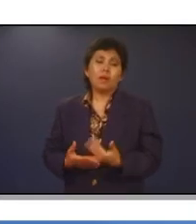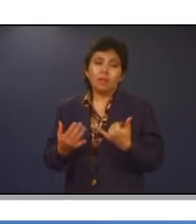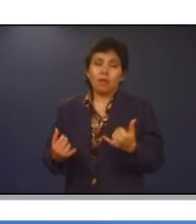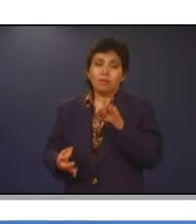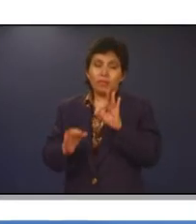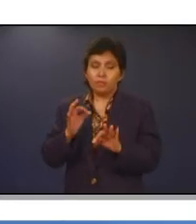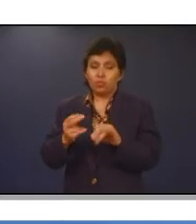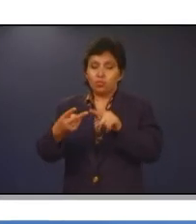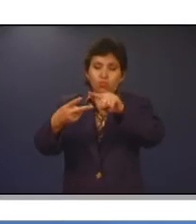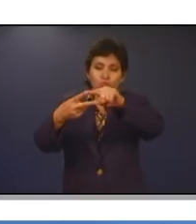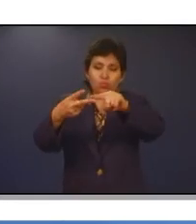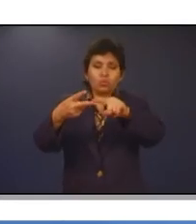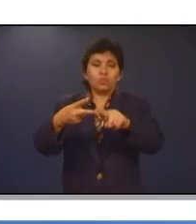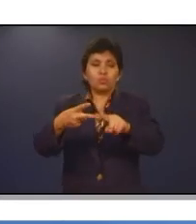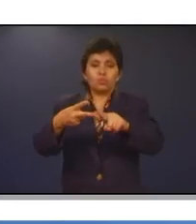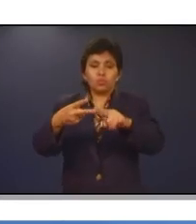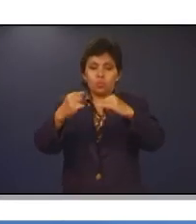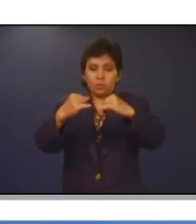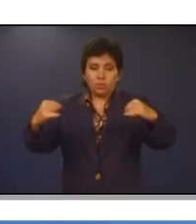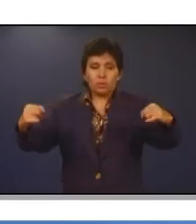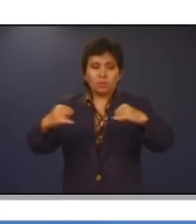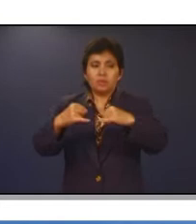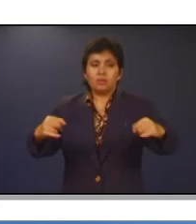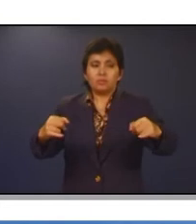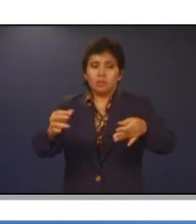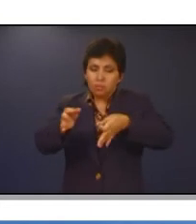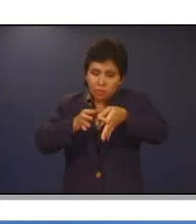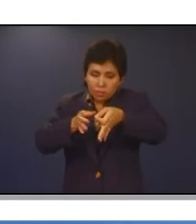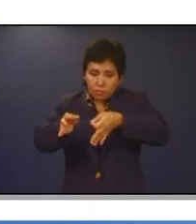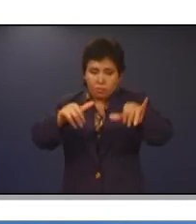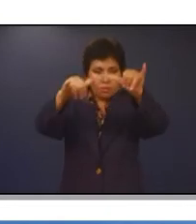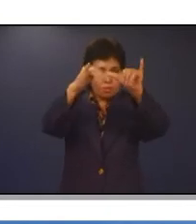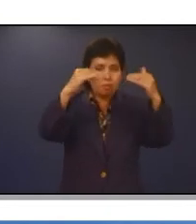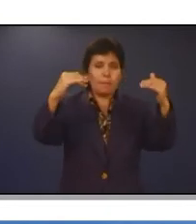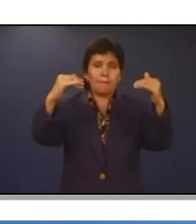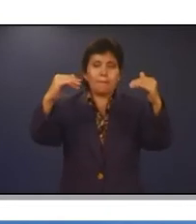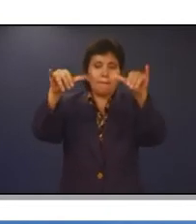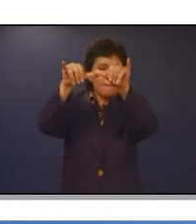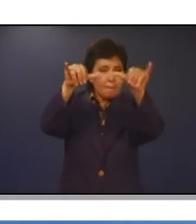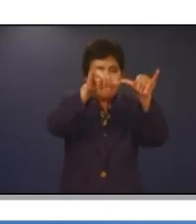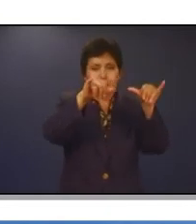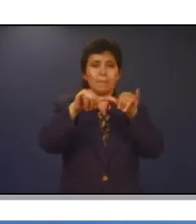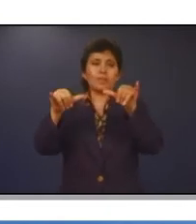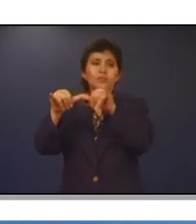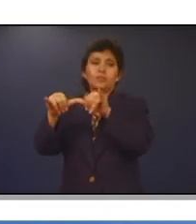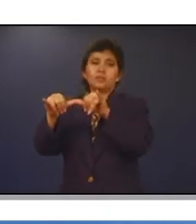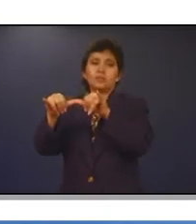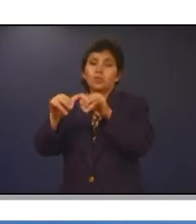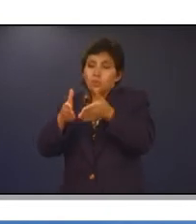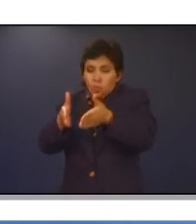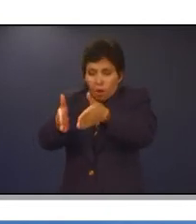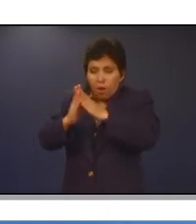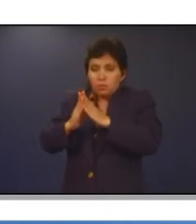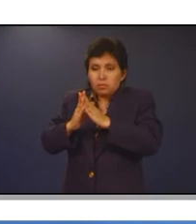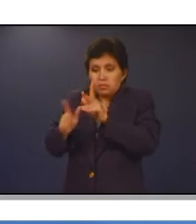two types, another two types is you can have explicit measure. Explicit measure hereby it means you ask the